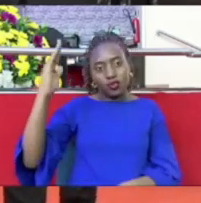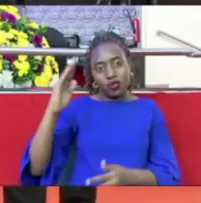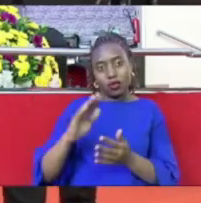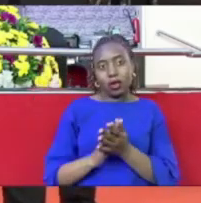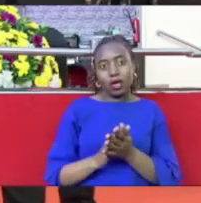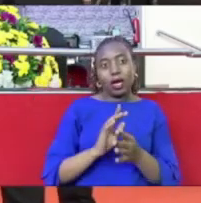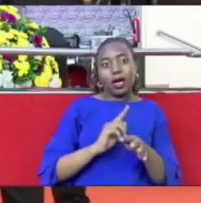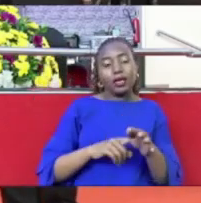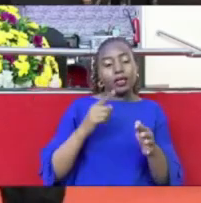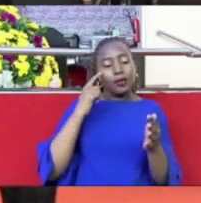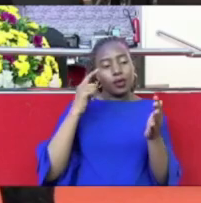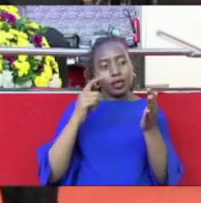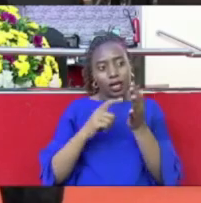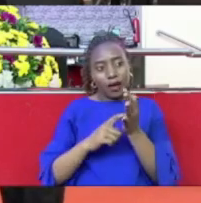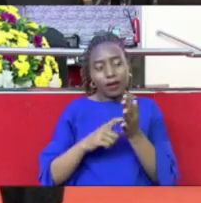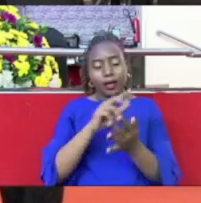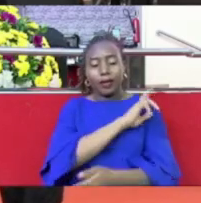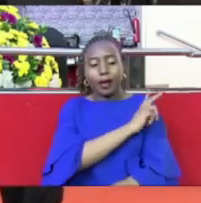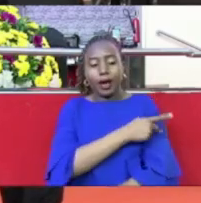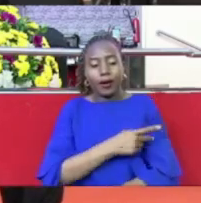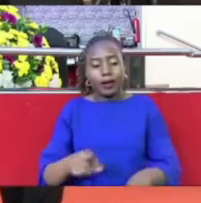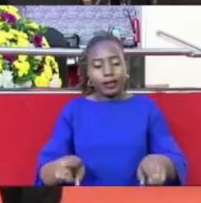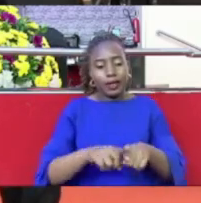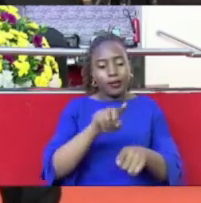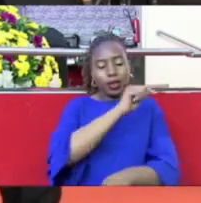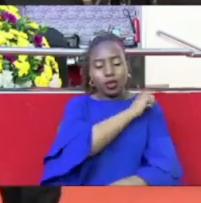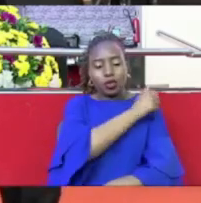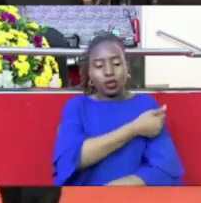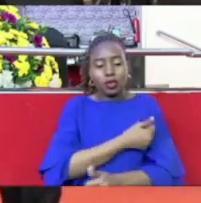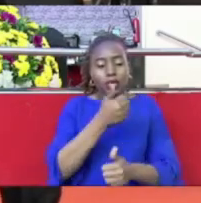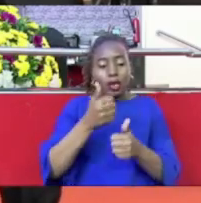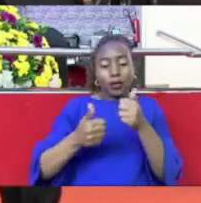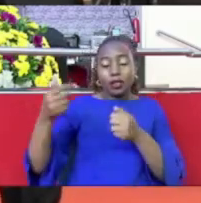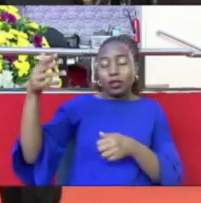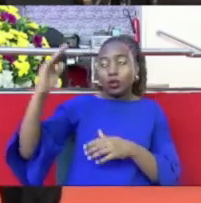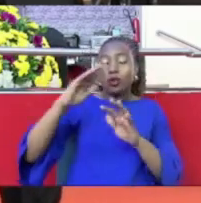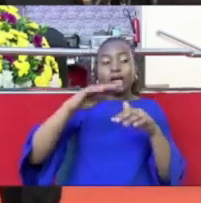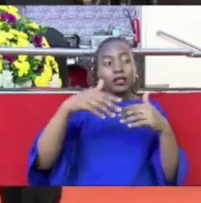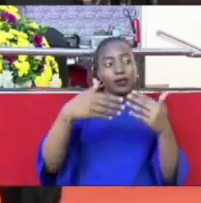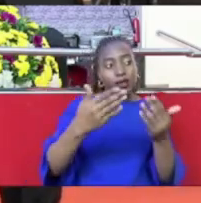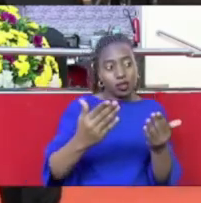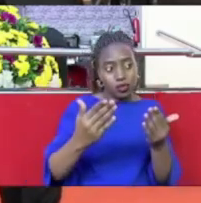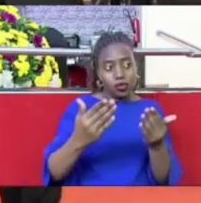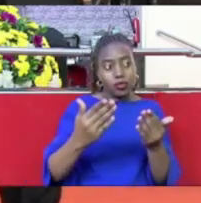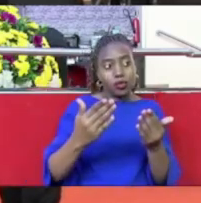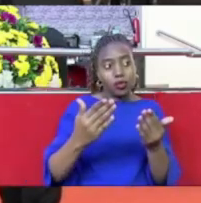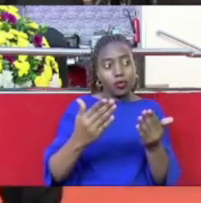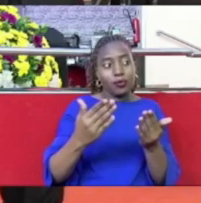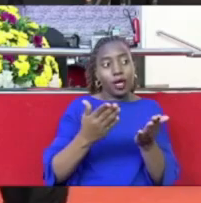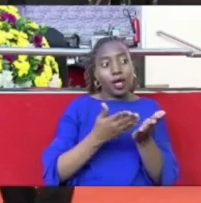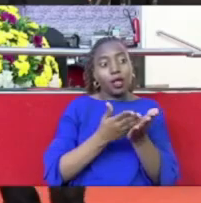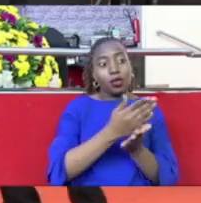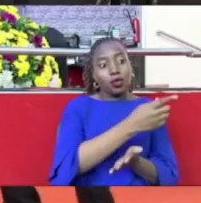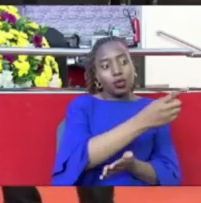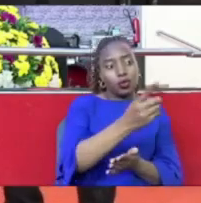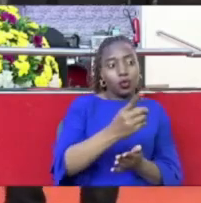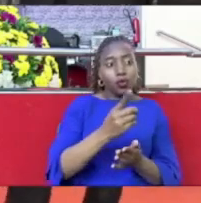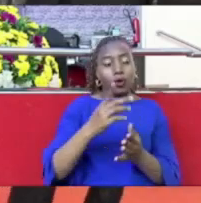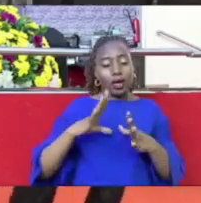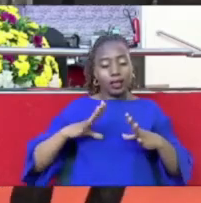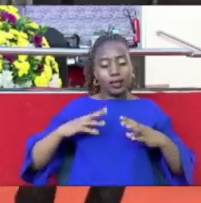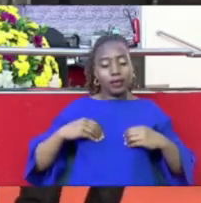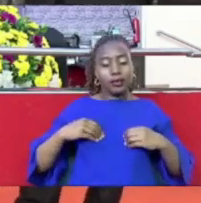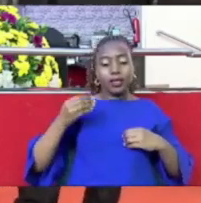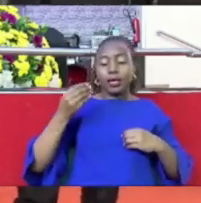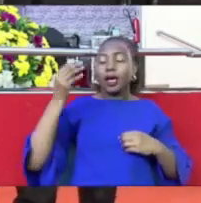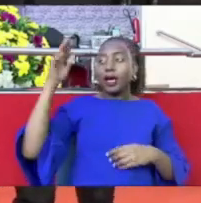authority God has given you, unapotambua nguvu na uwezo ambao Mungu amekupa, by you receiving his son, kwa kumpokea mwanawe, your life can never